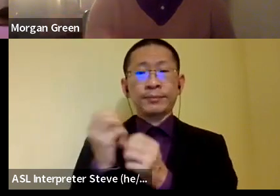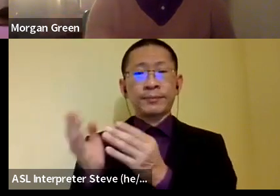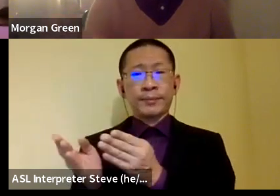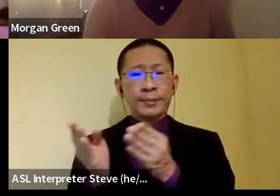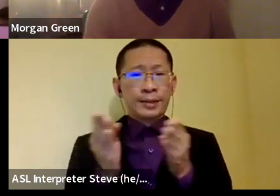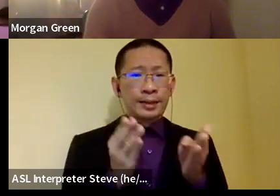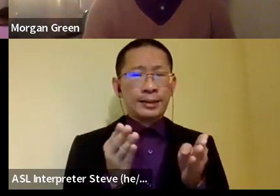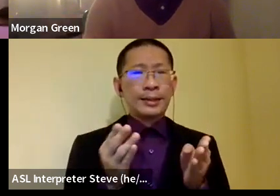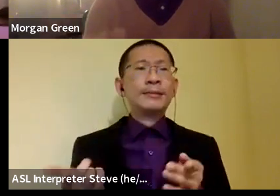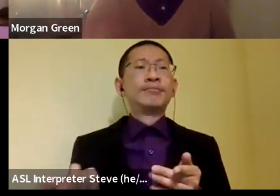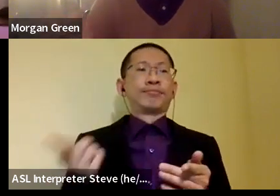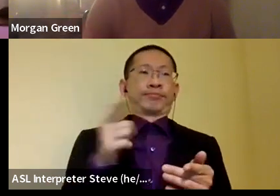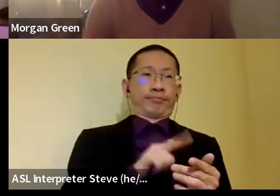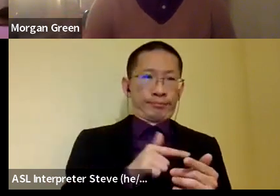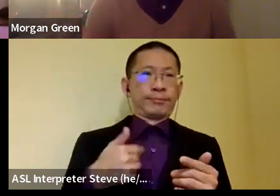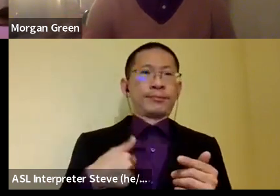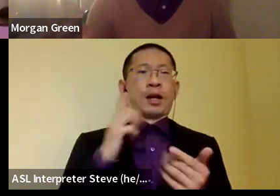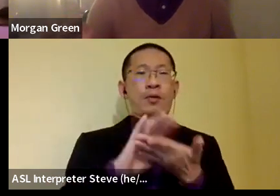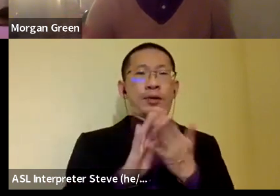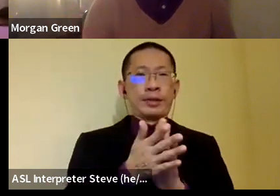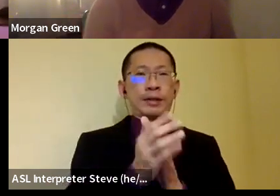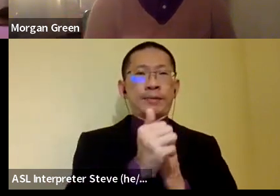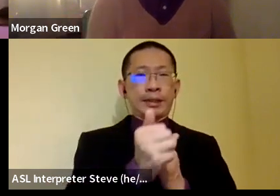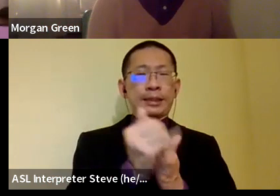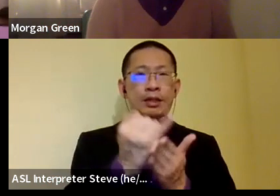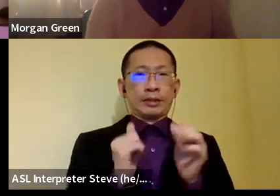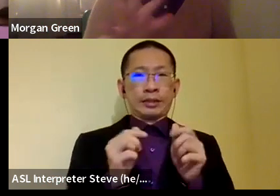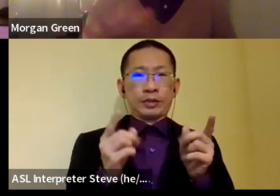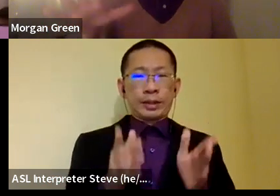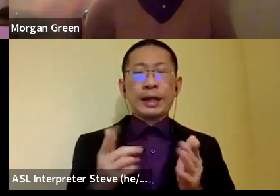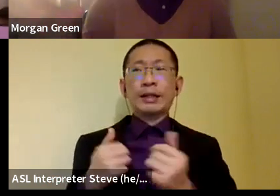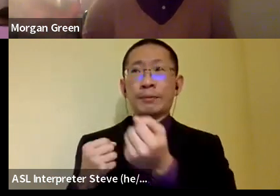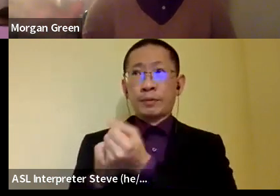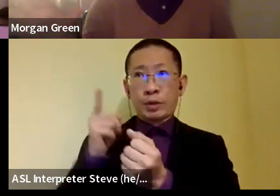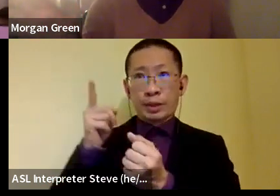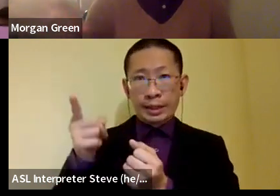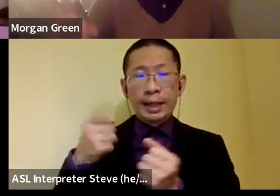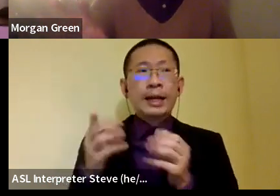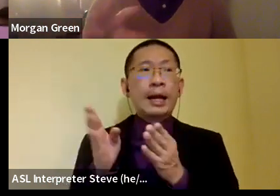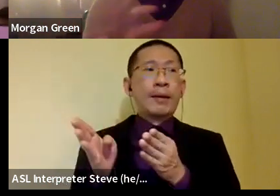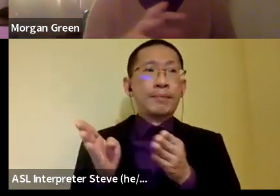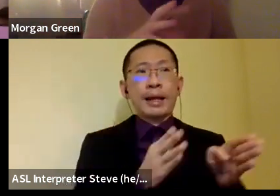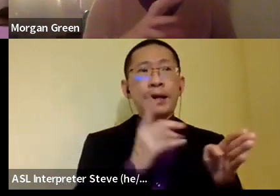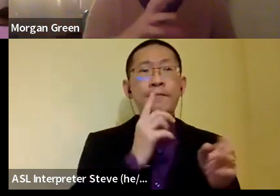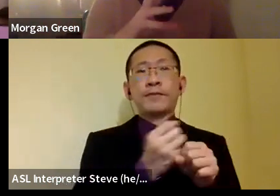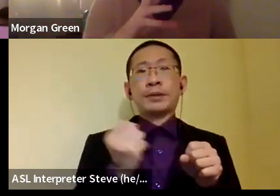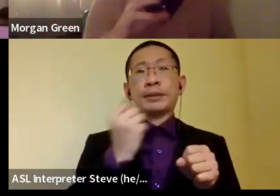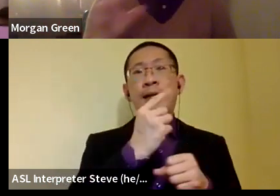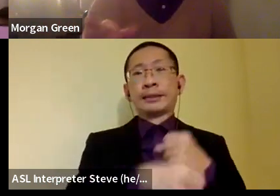the season where I will be the lead artistic director. And so I'm supporting him and I'm planning the next season.